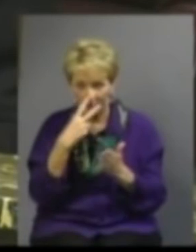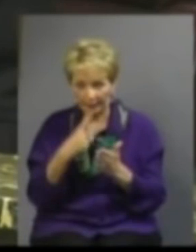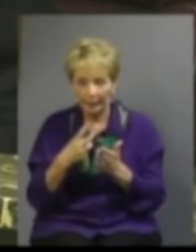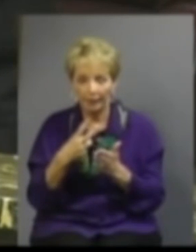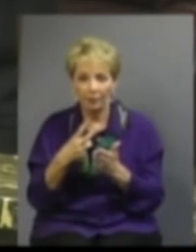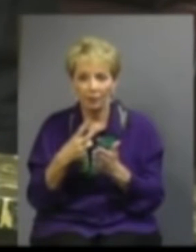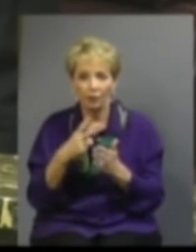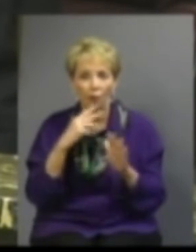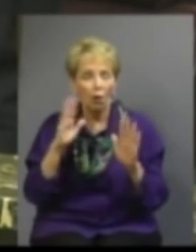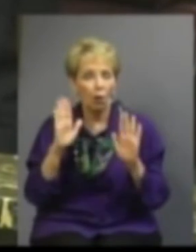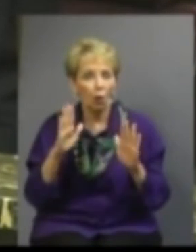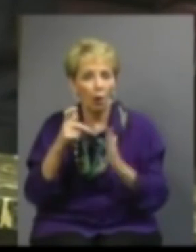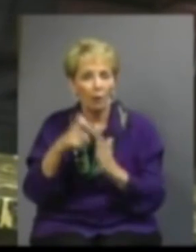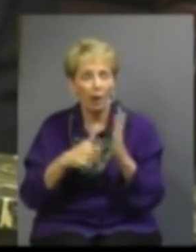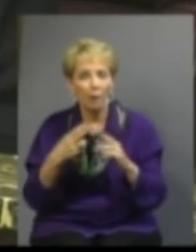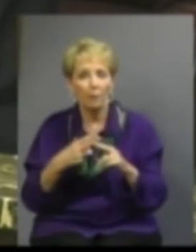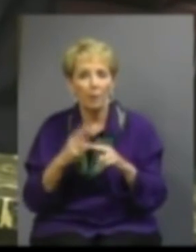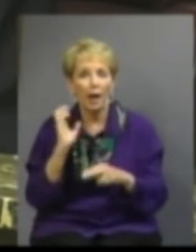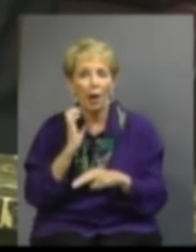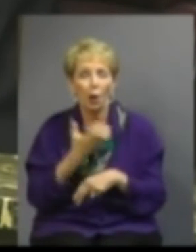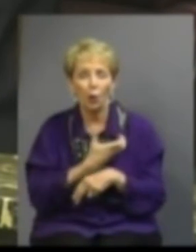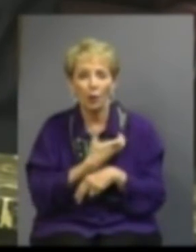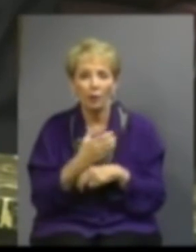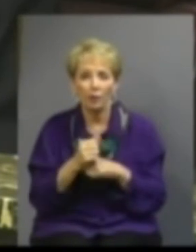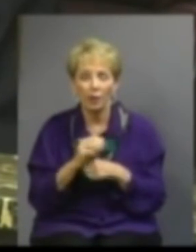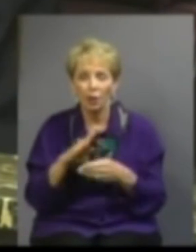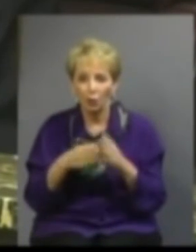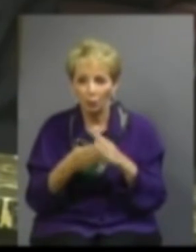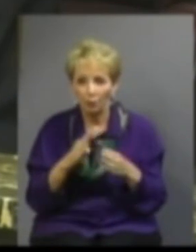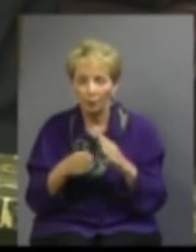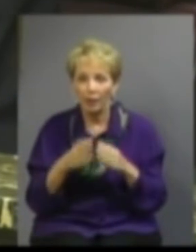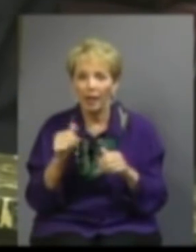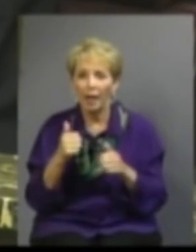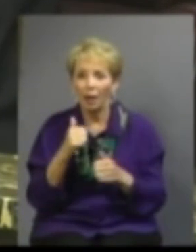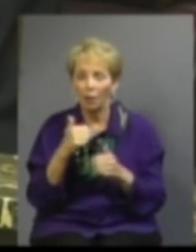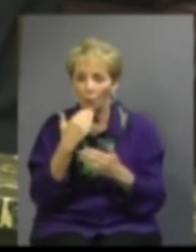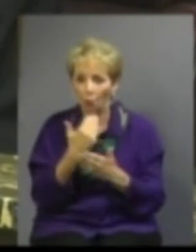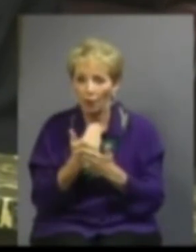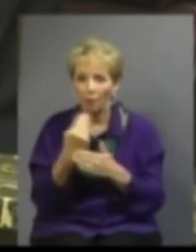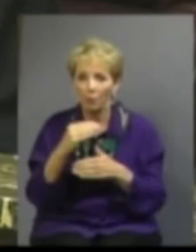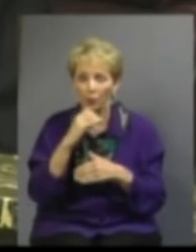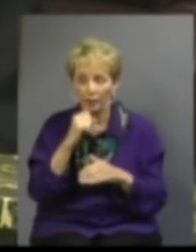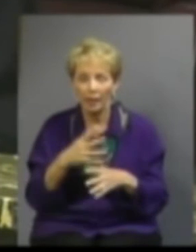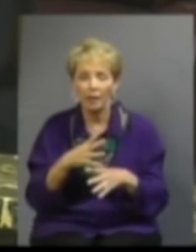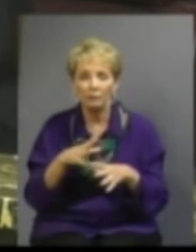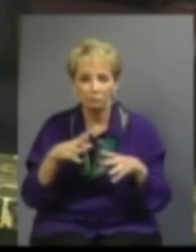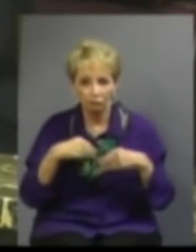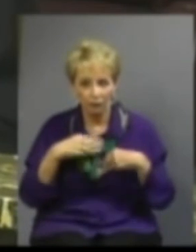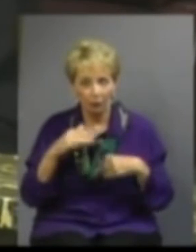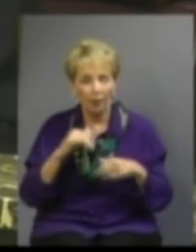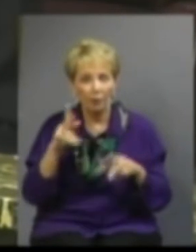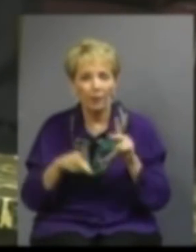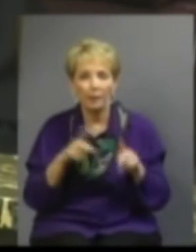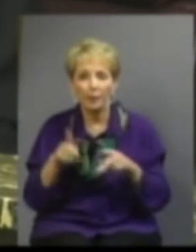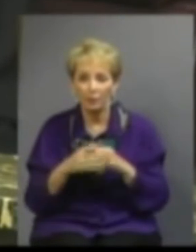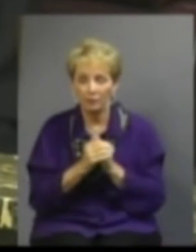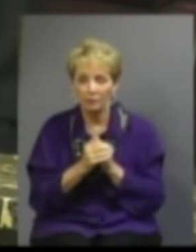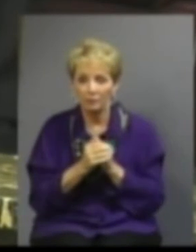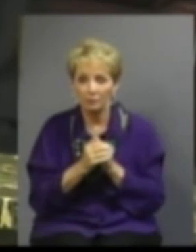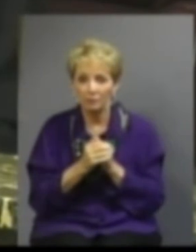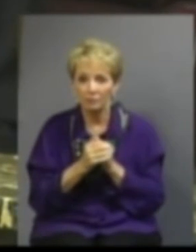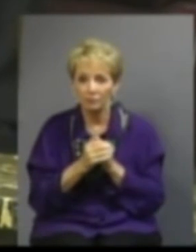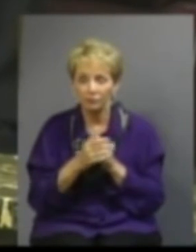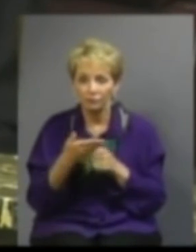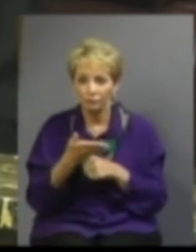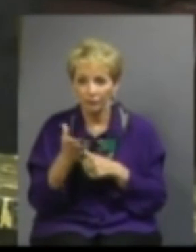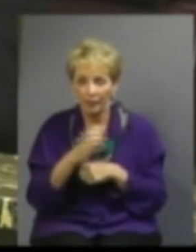a great, great article about our community and how well Morganton is received by other people. Anything from the